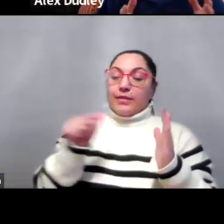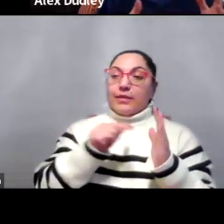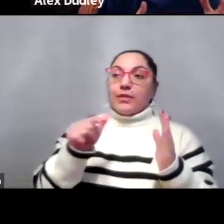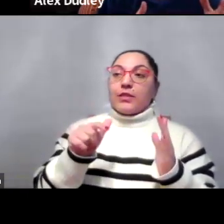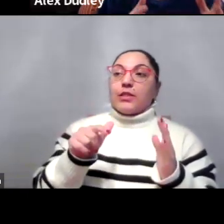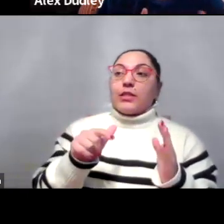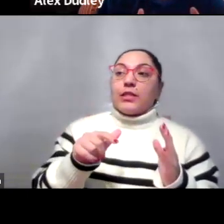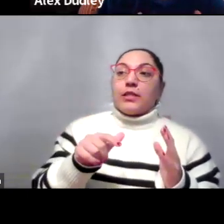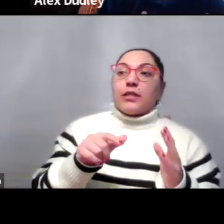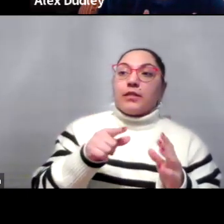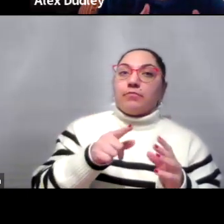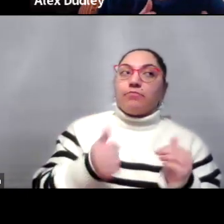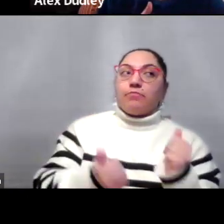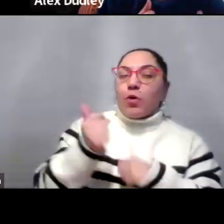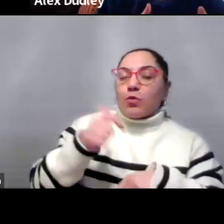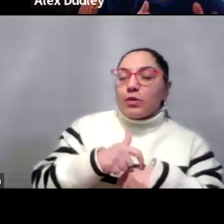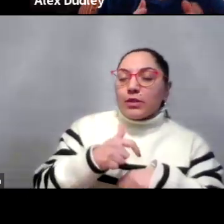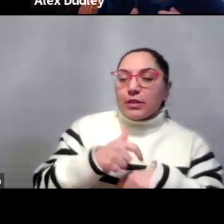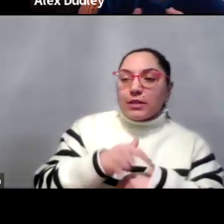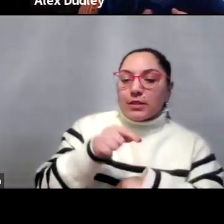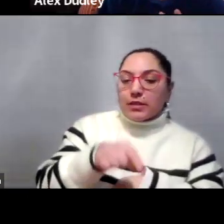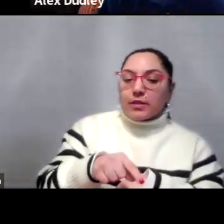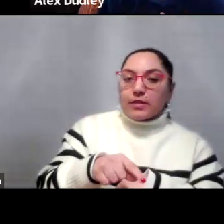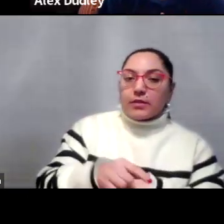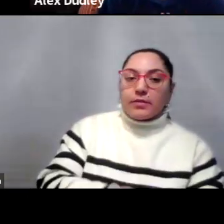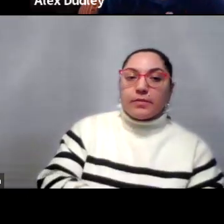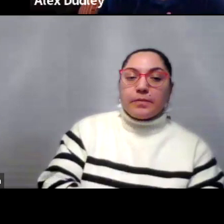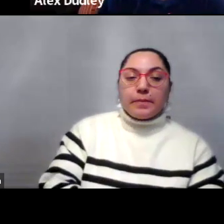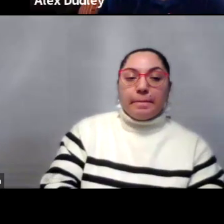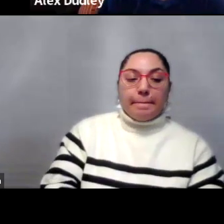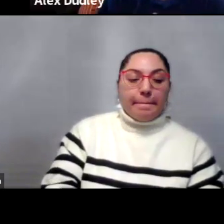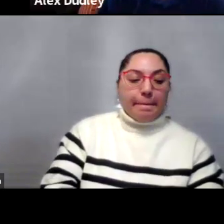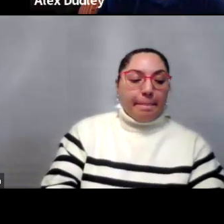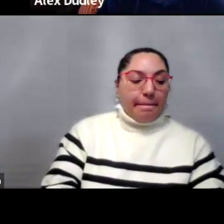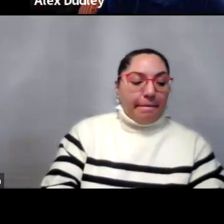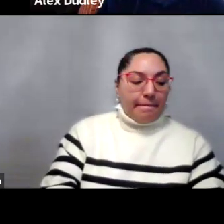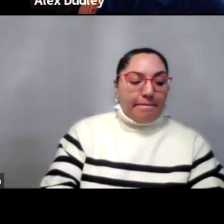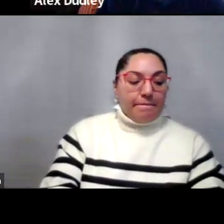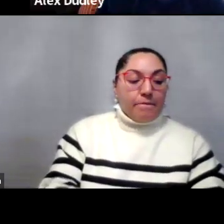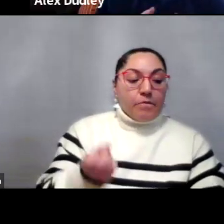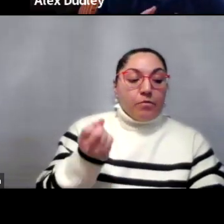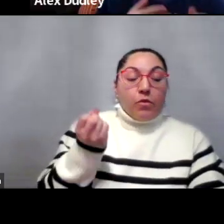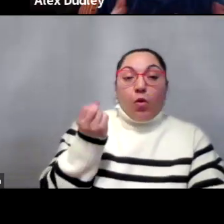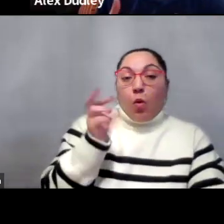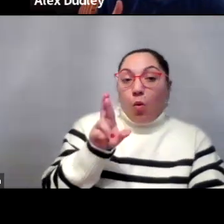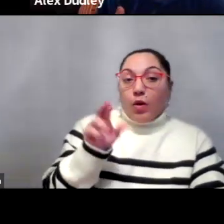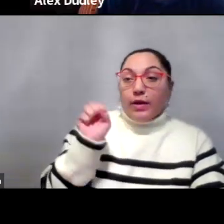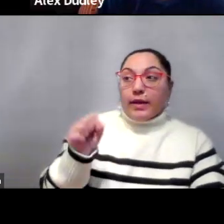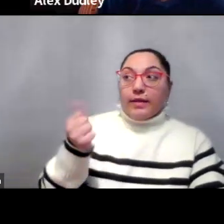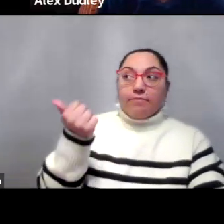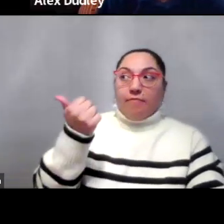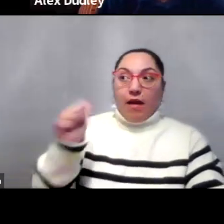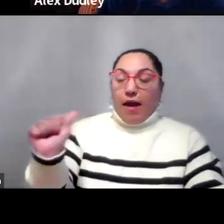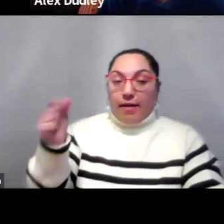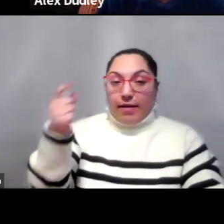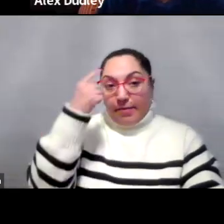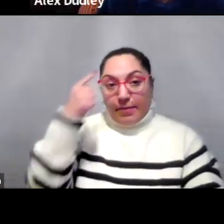emotional diagnoses that Sean was talking about earlier. Or it can be any mental health